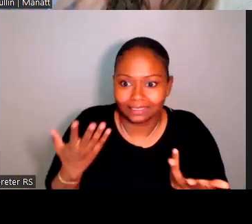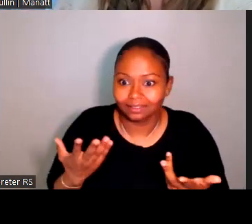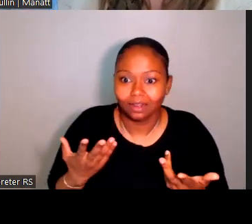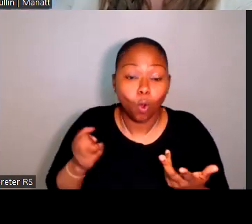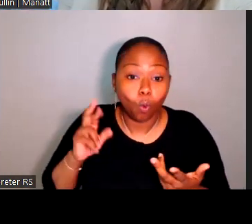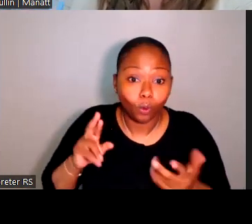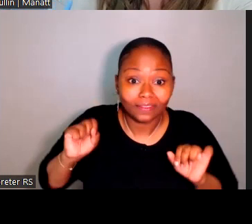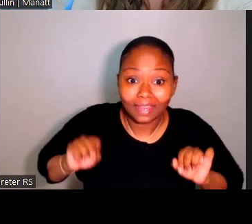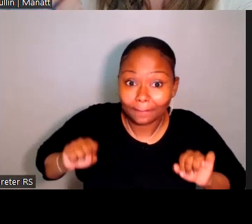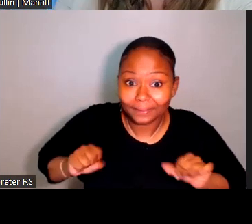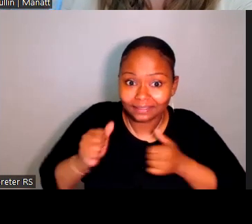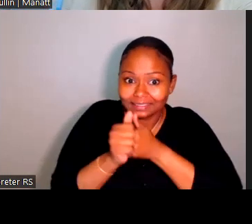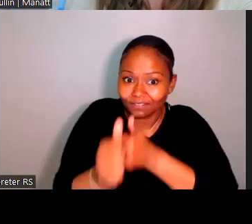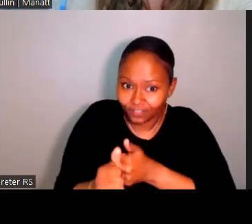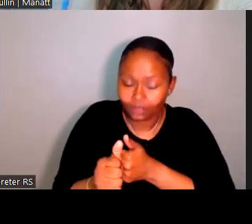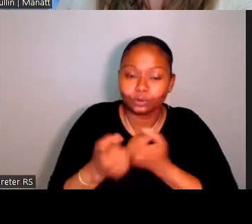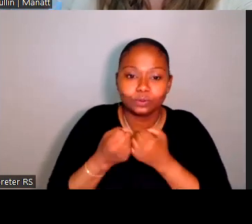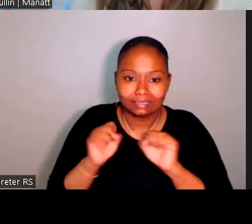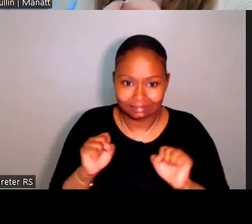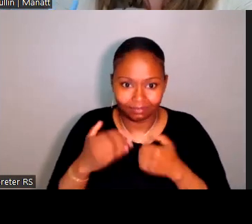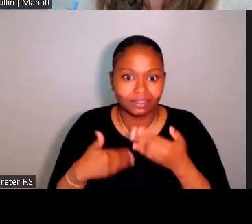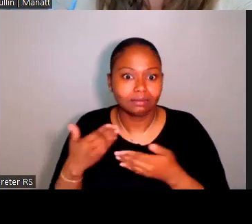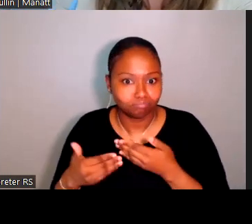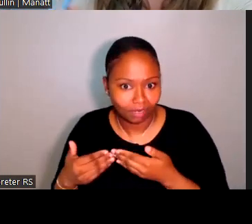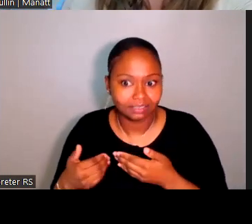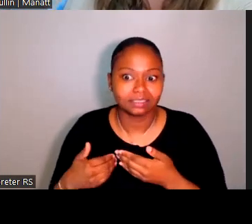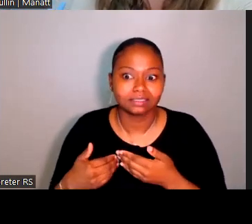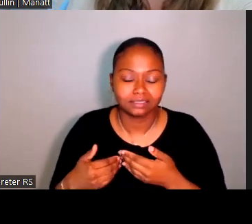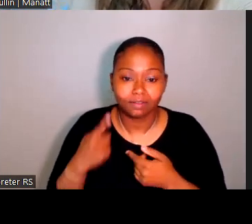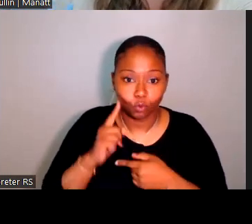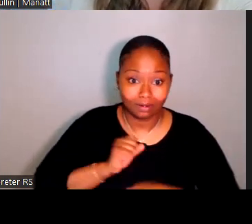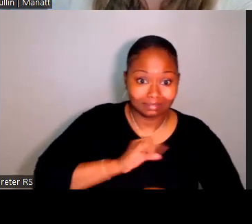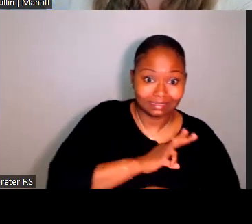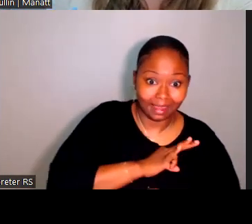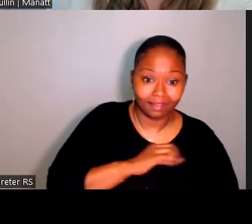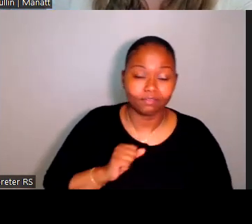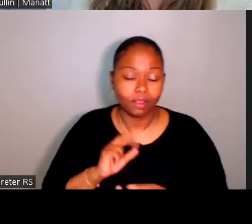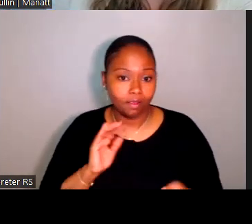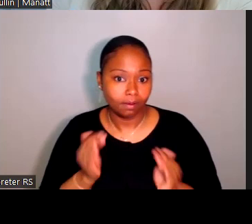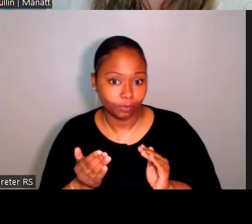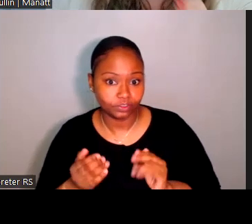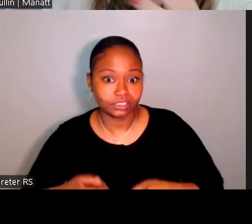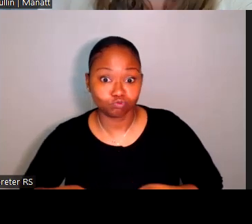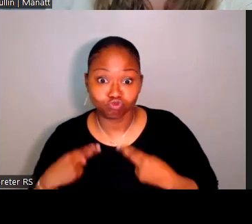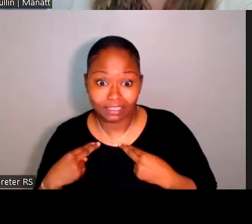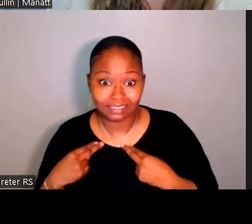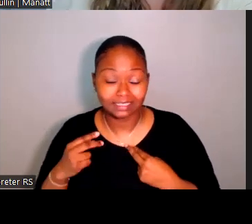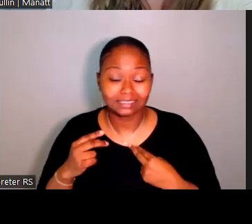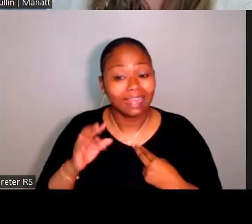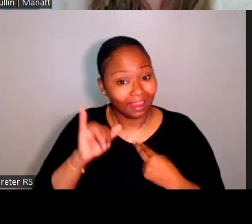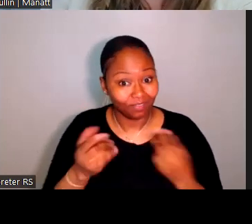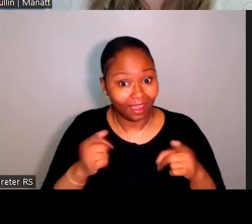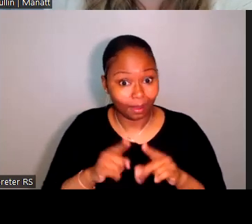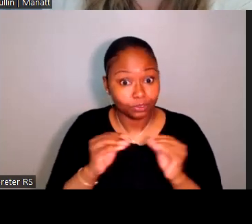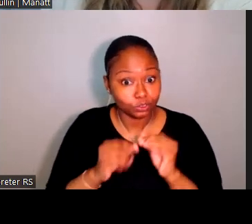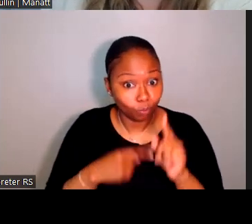ability to follow a safety protocol looks different for staff or residents, if that persists for more than 30 days, then we're going to